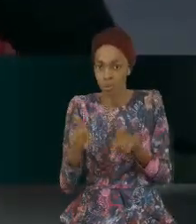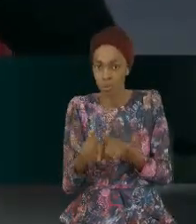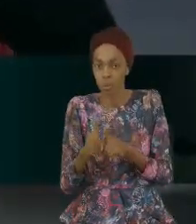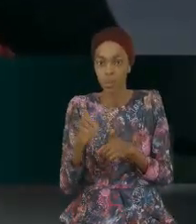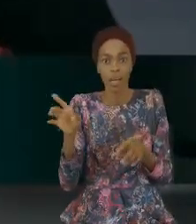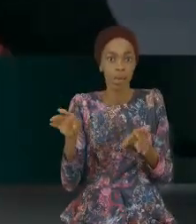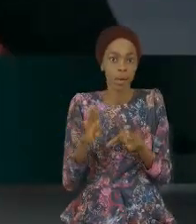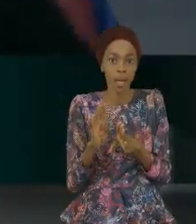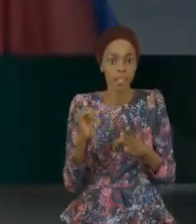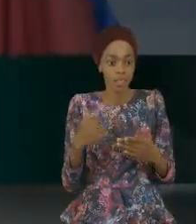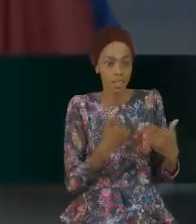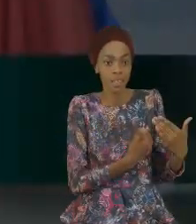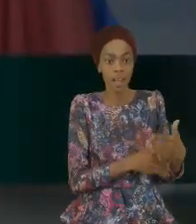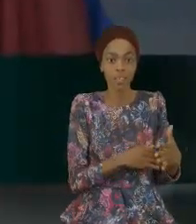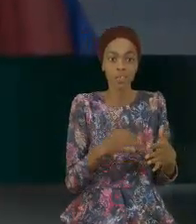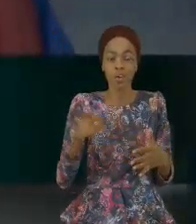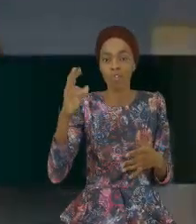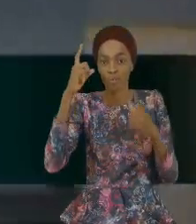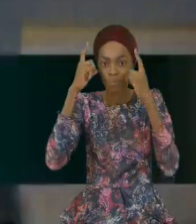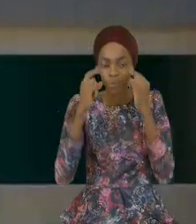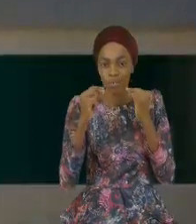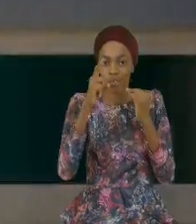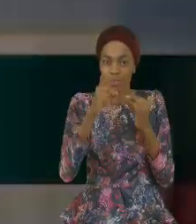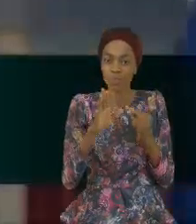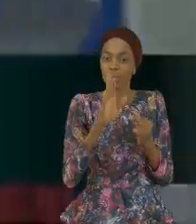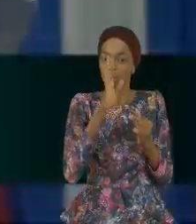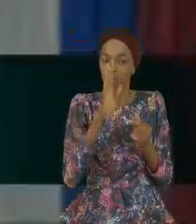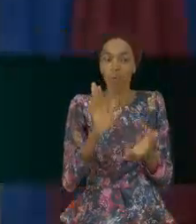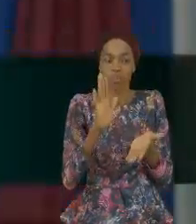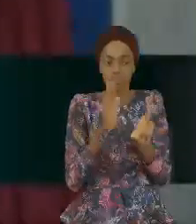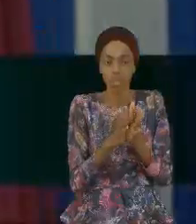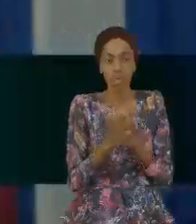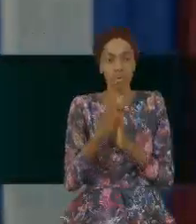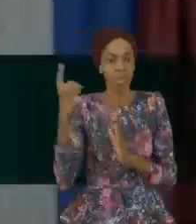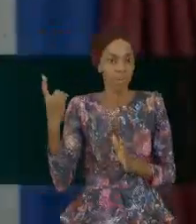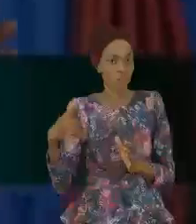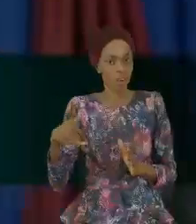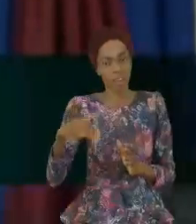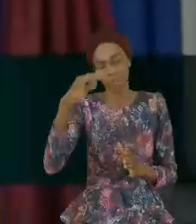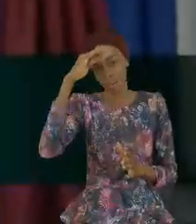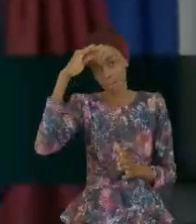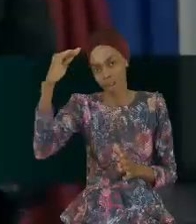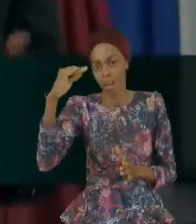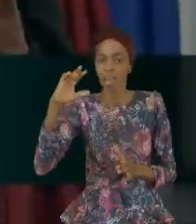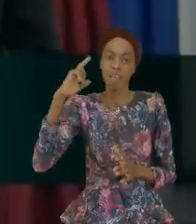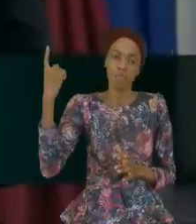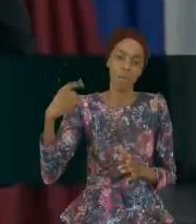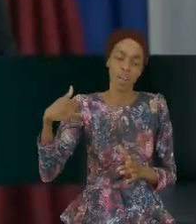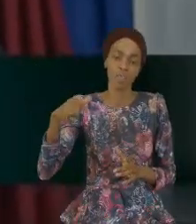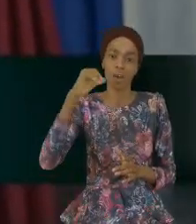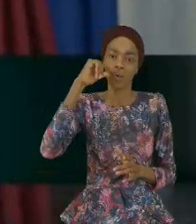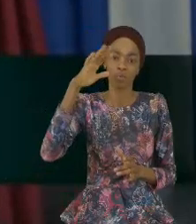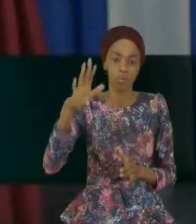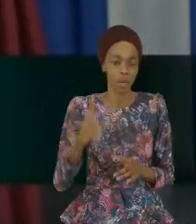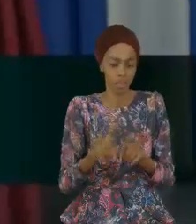Moses and the worthies of old, you'll become a forever man, a forever woman,